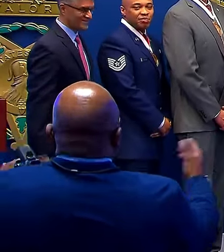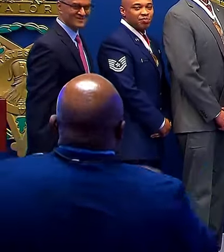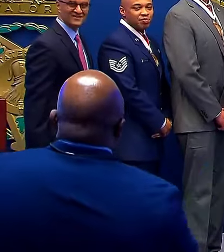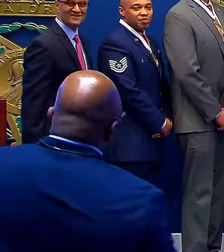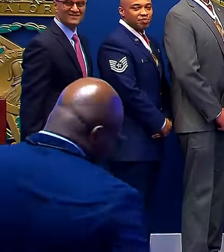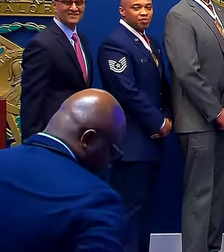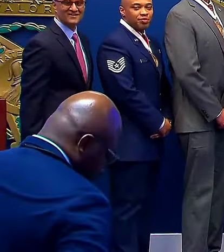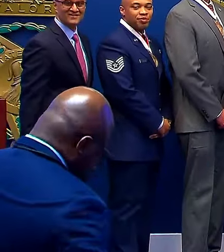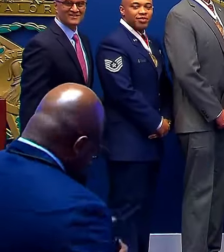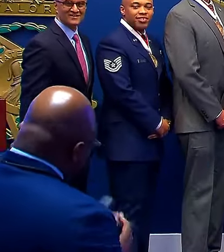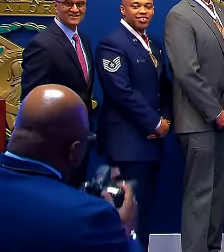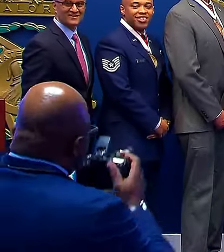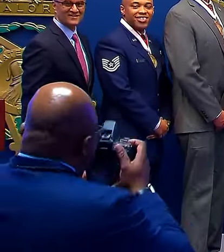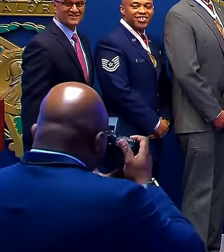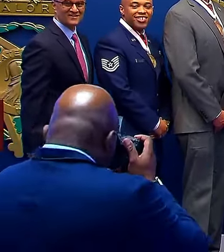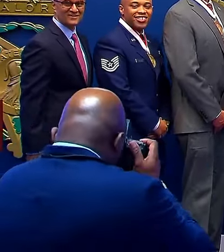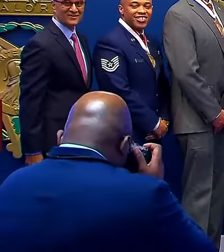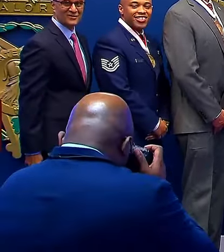Yeah. Hey, perfect.